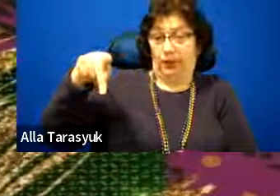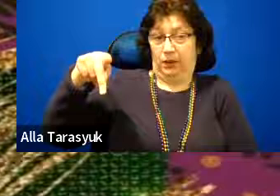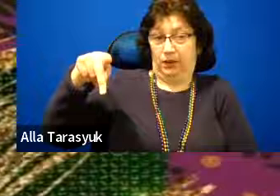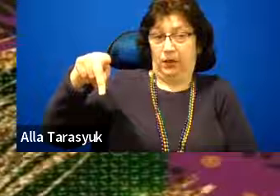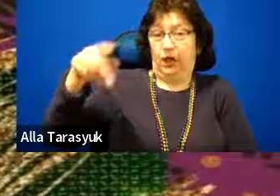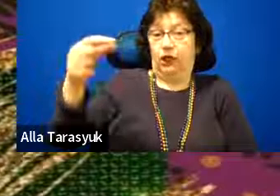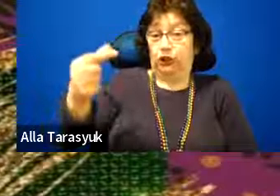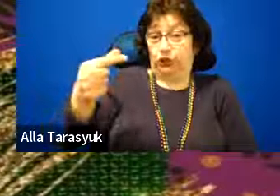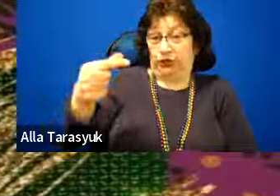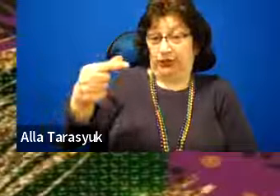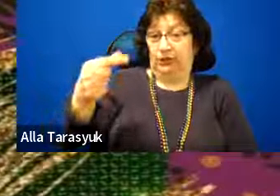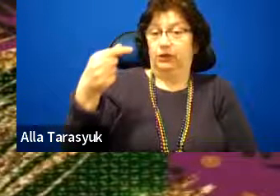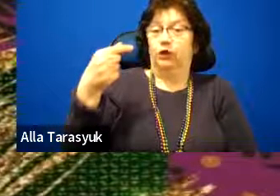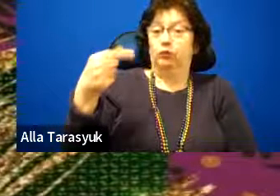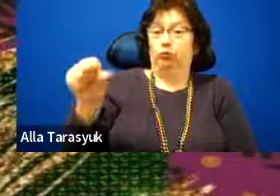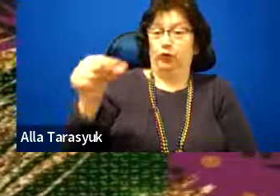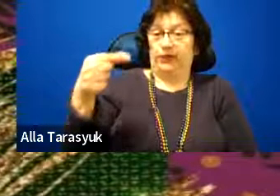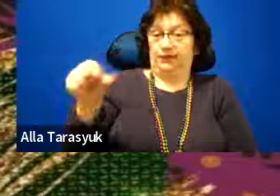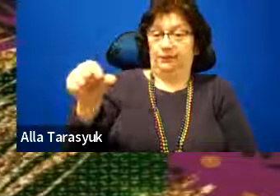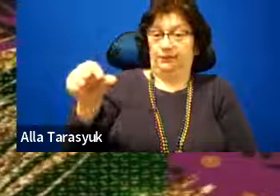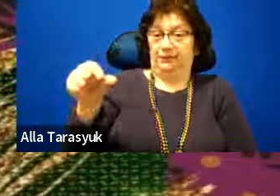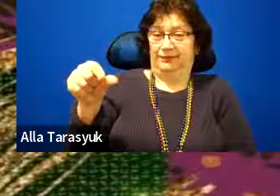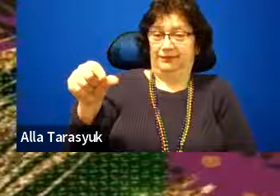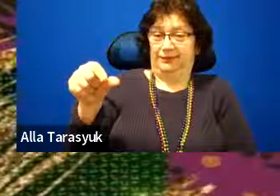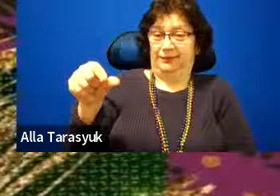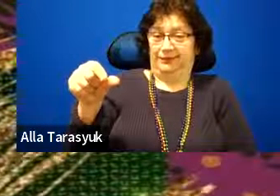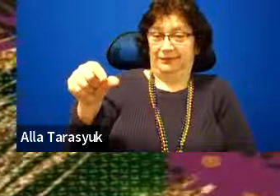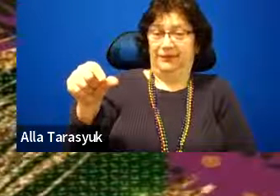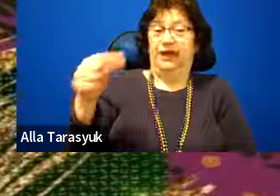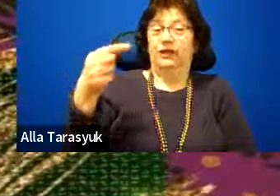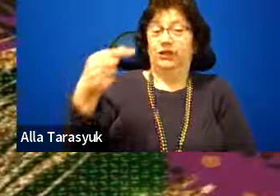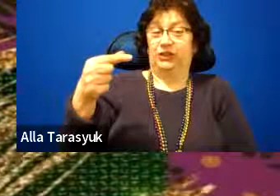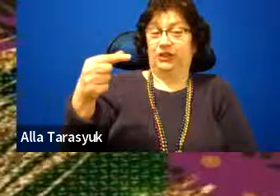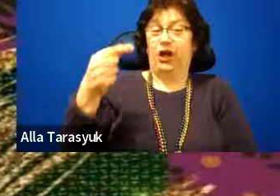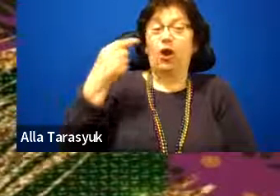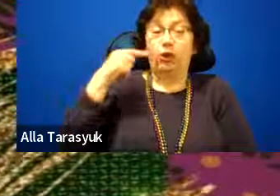P for purple, you shake it, G for green, and you shake it or twist it.